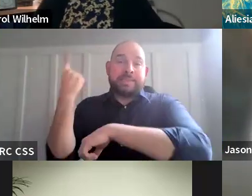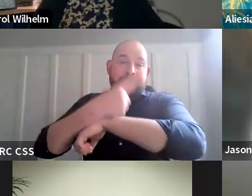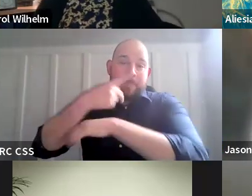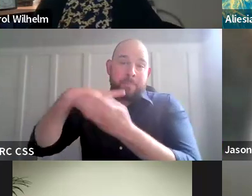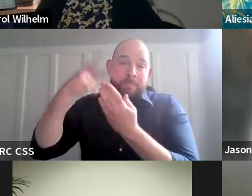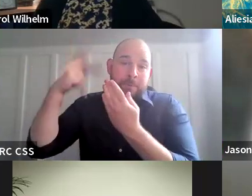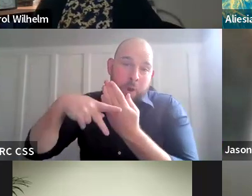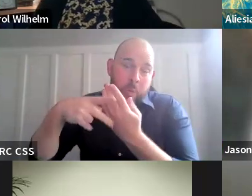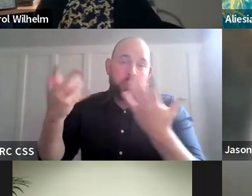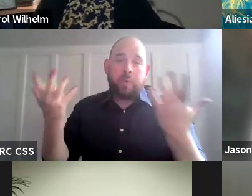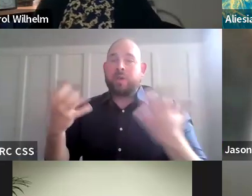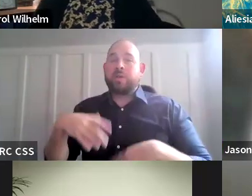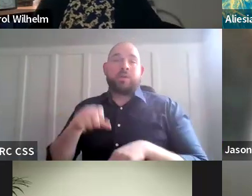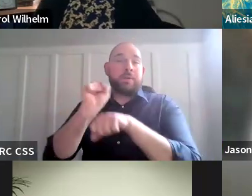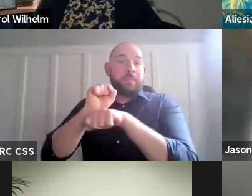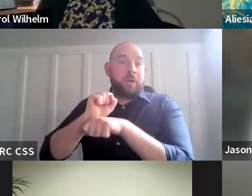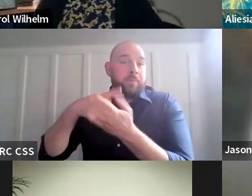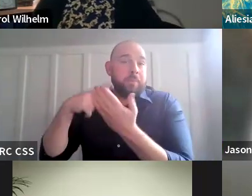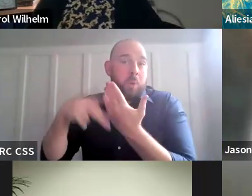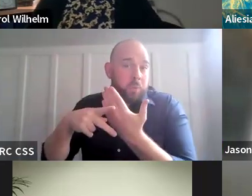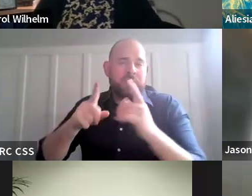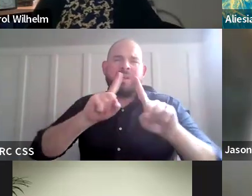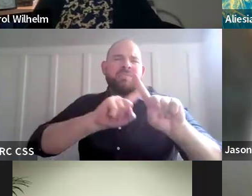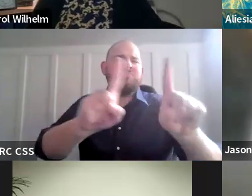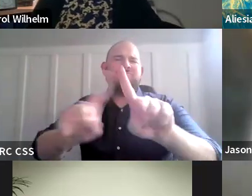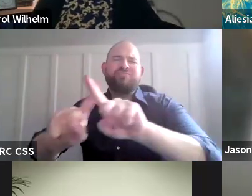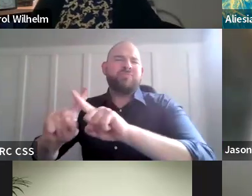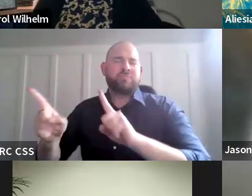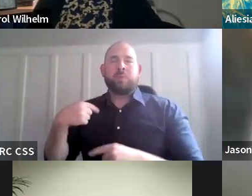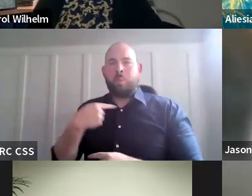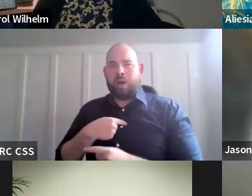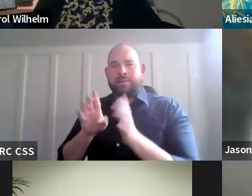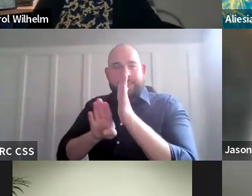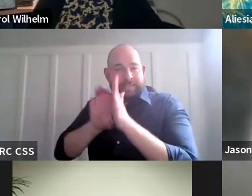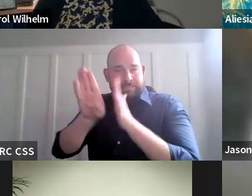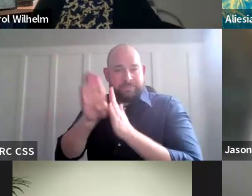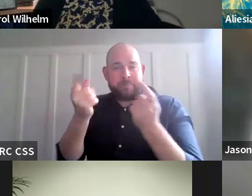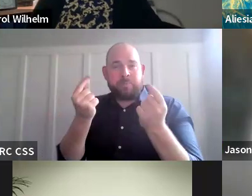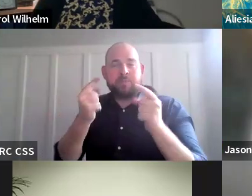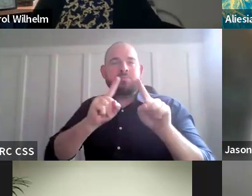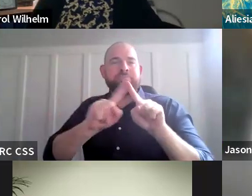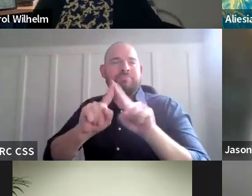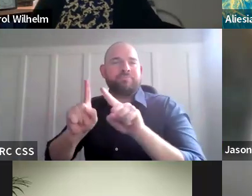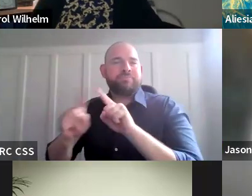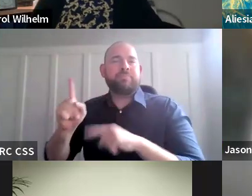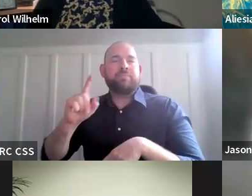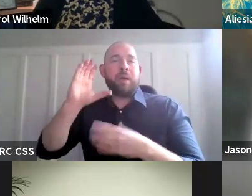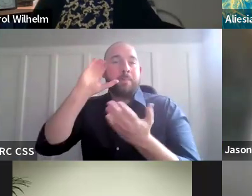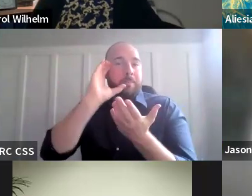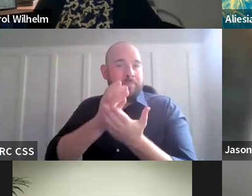available. That could be at home, a day program, employment program, really various